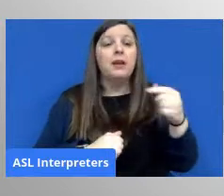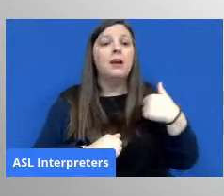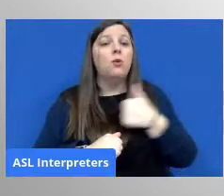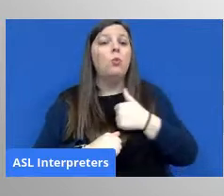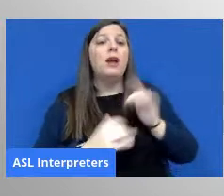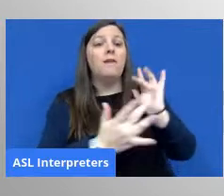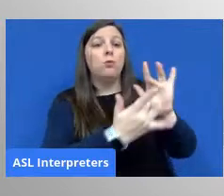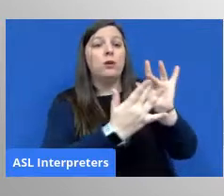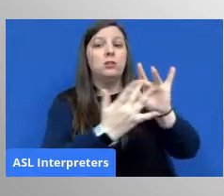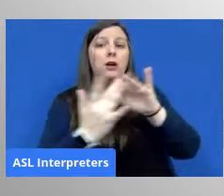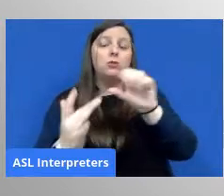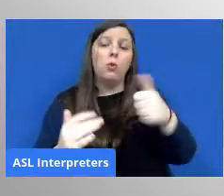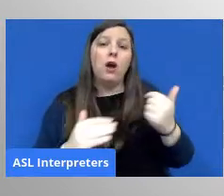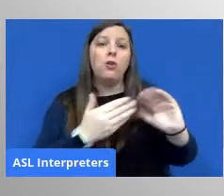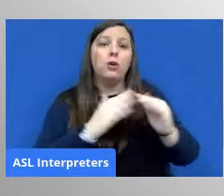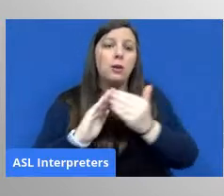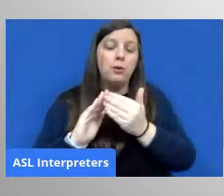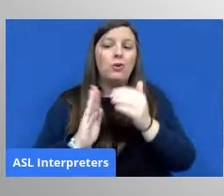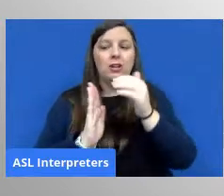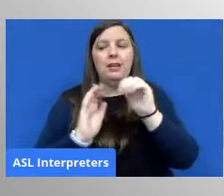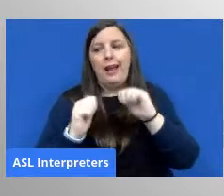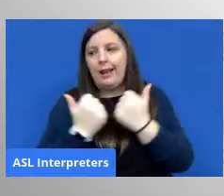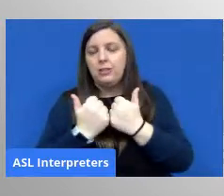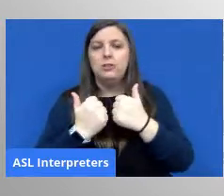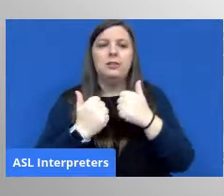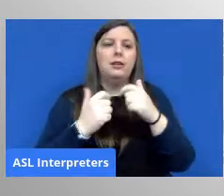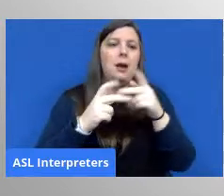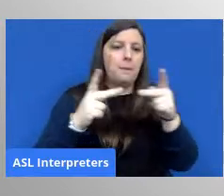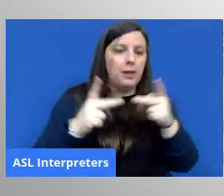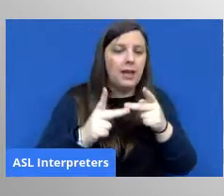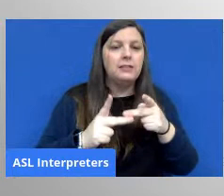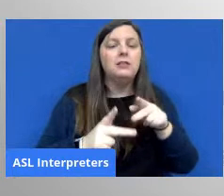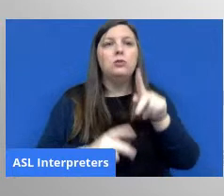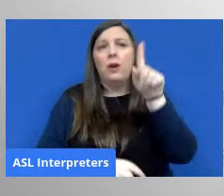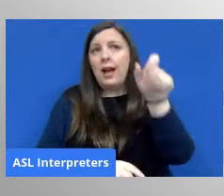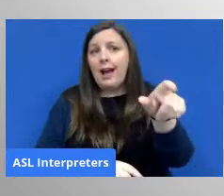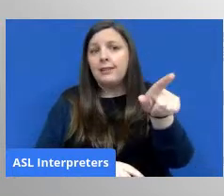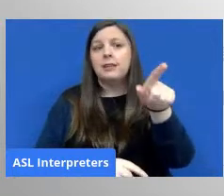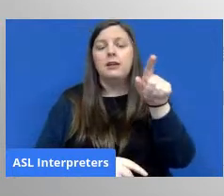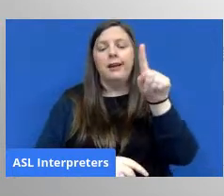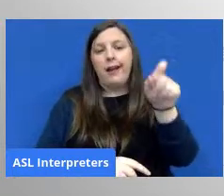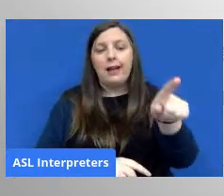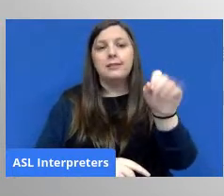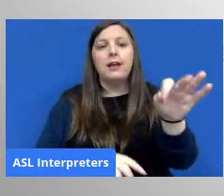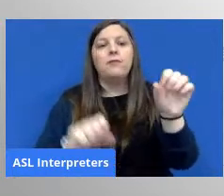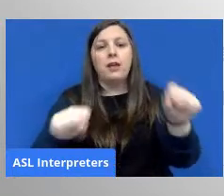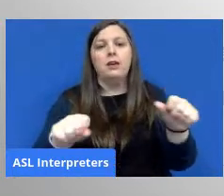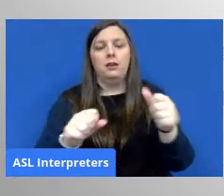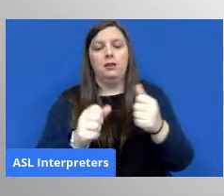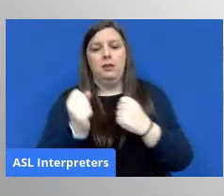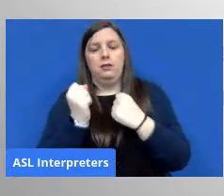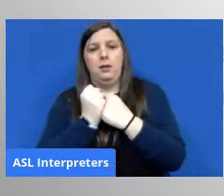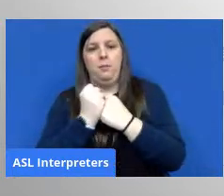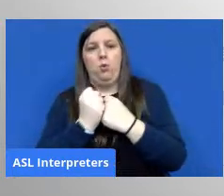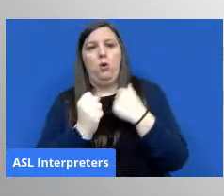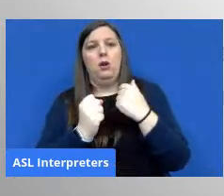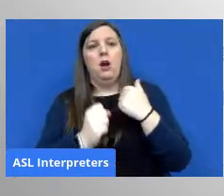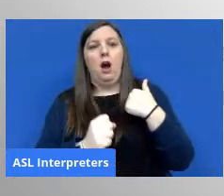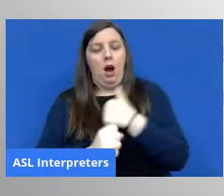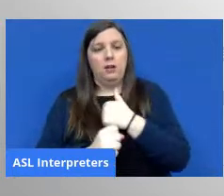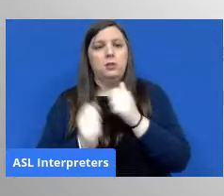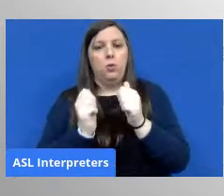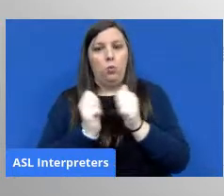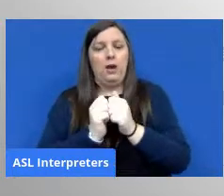agencies and entities to see if they can also support us in getting our staff vaccinated. We sent surveys